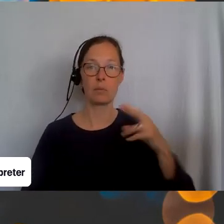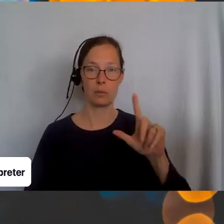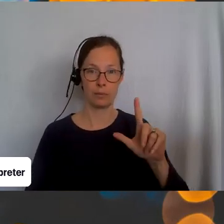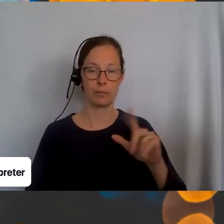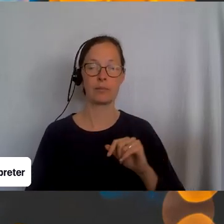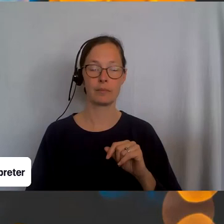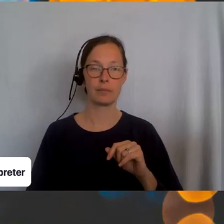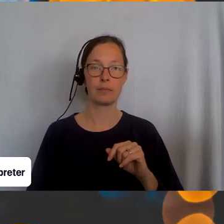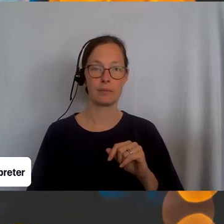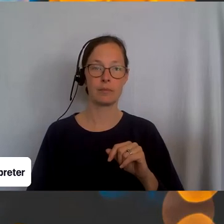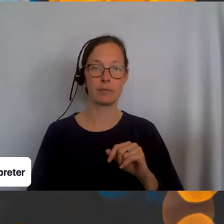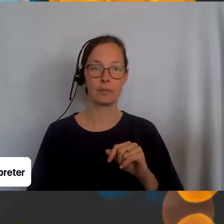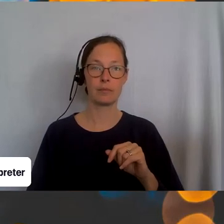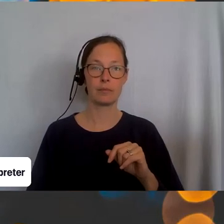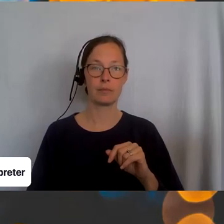stitch.